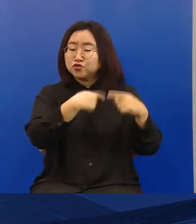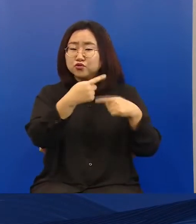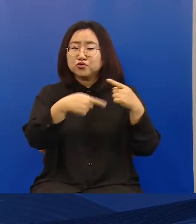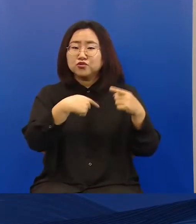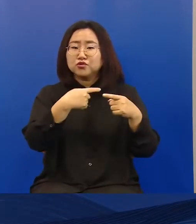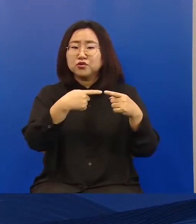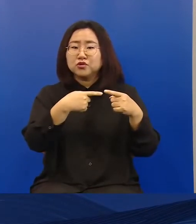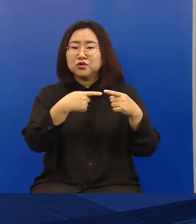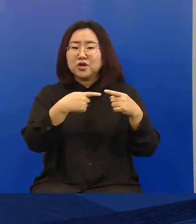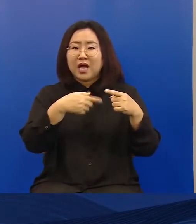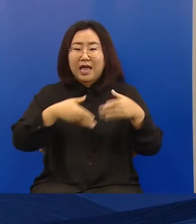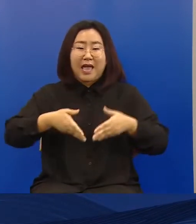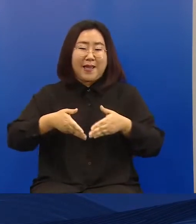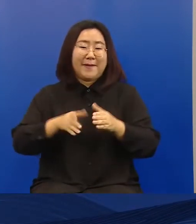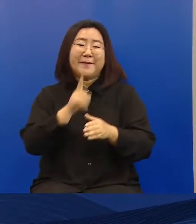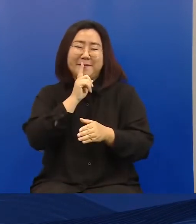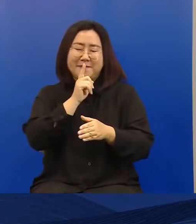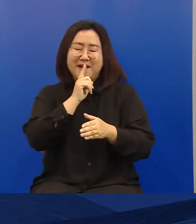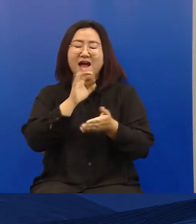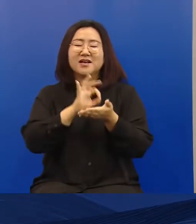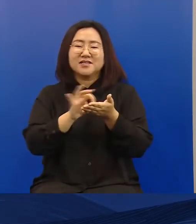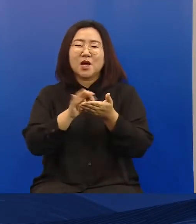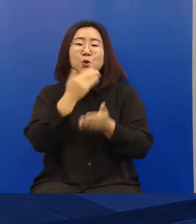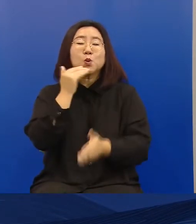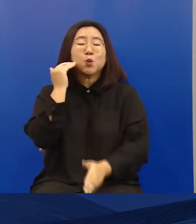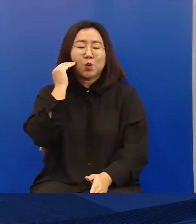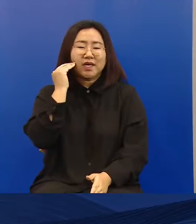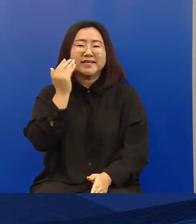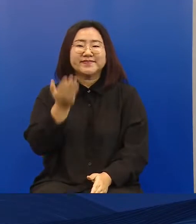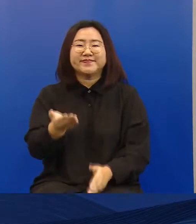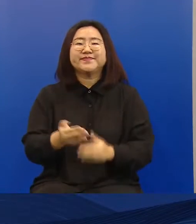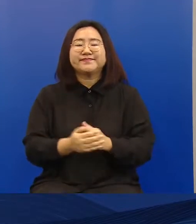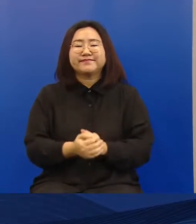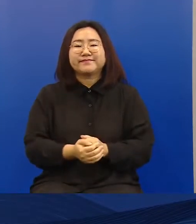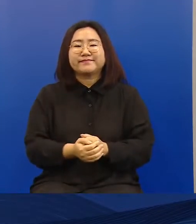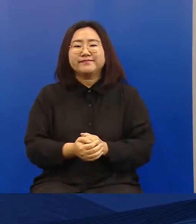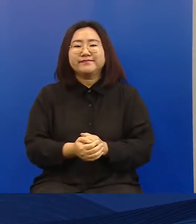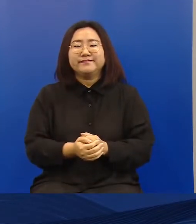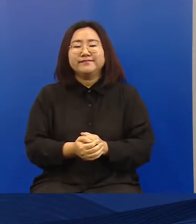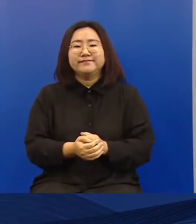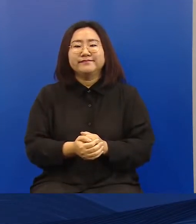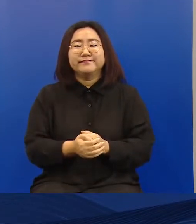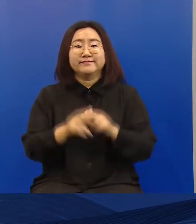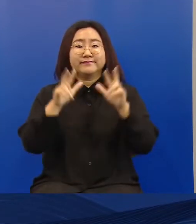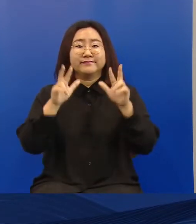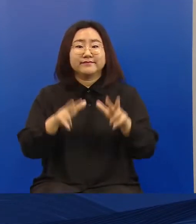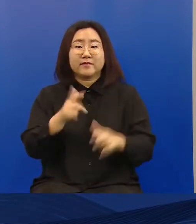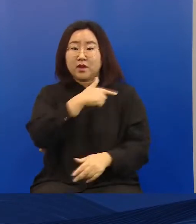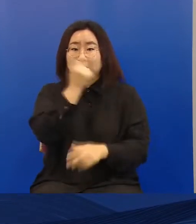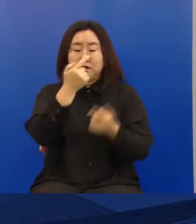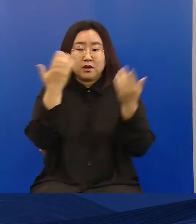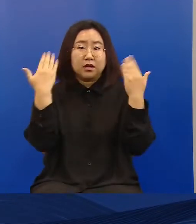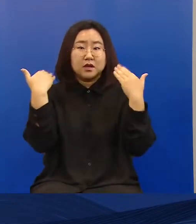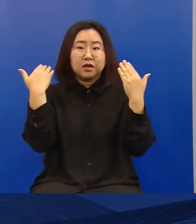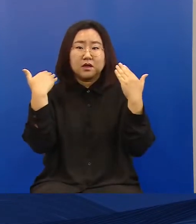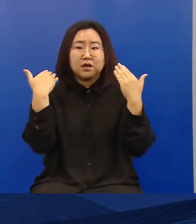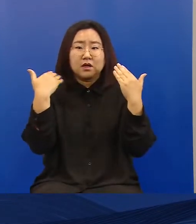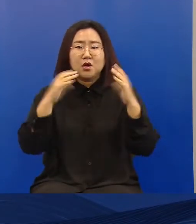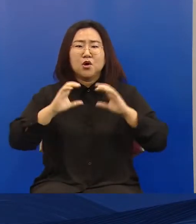will be Professor Cho Hee-kyung, who is a person with hearing loss using sign language as a native language.